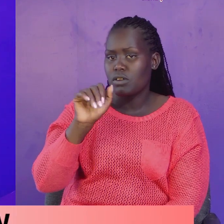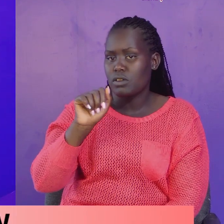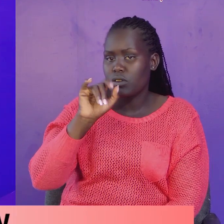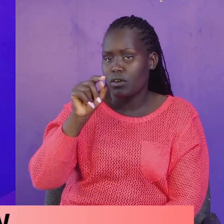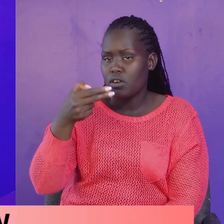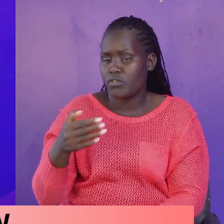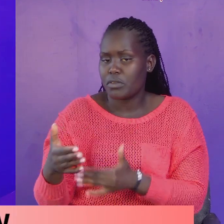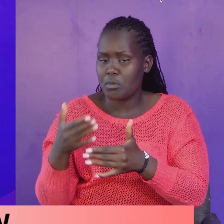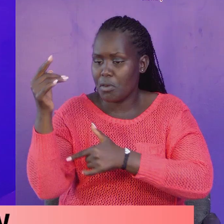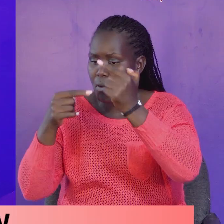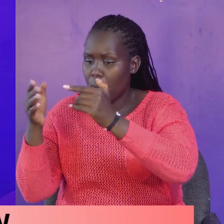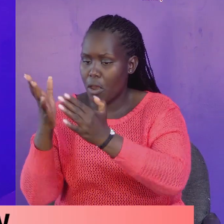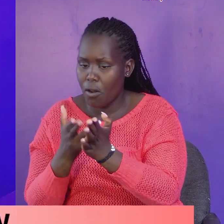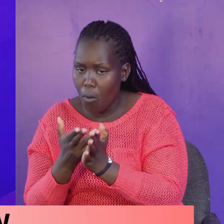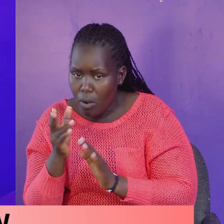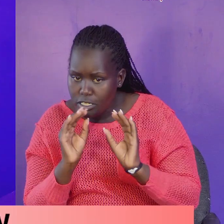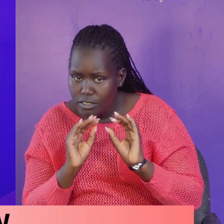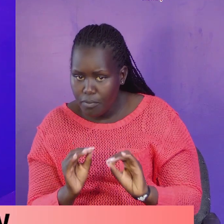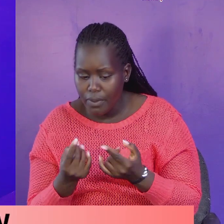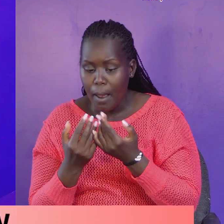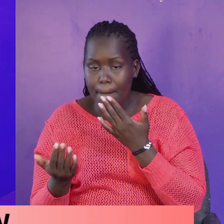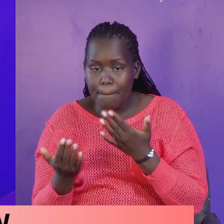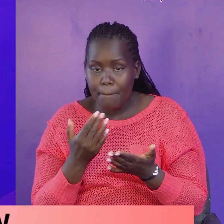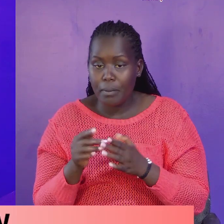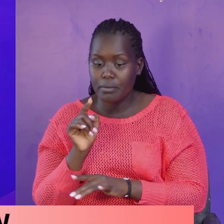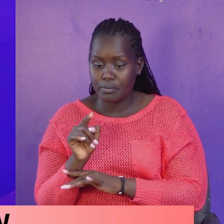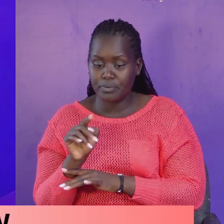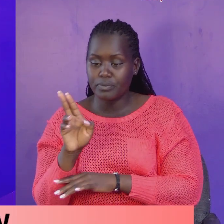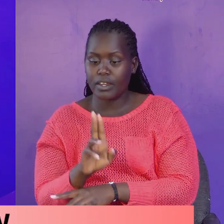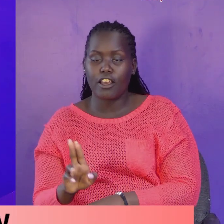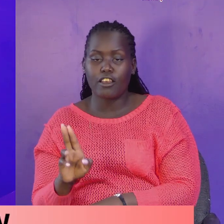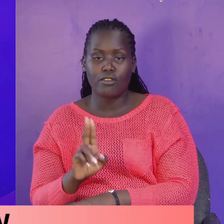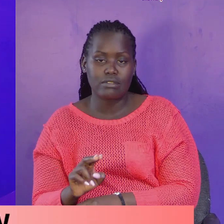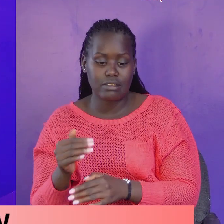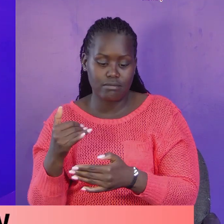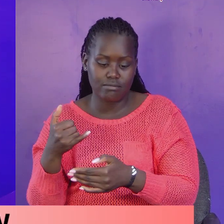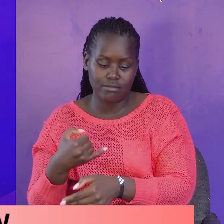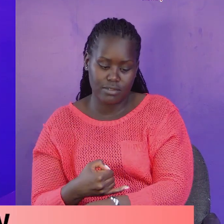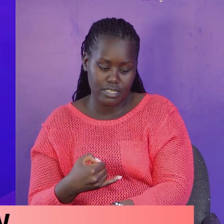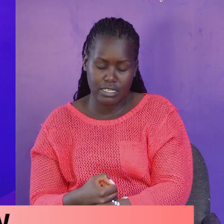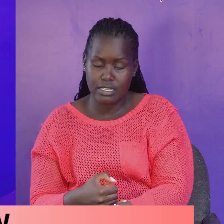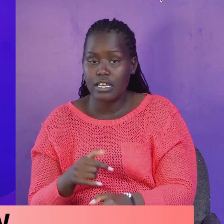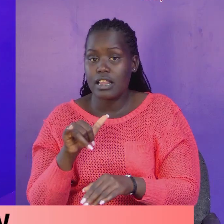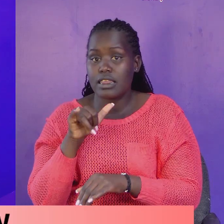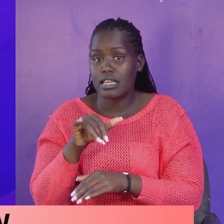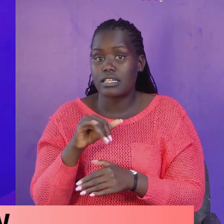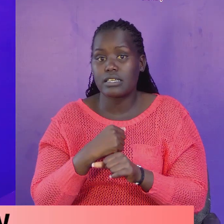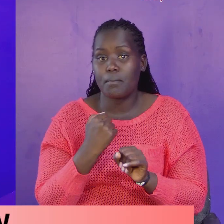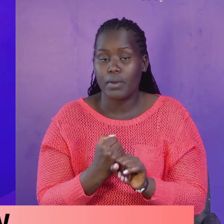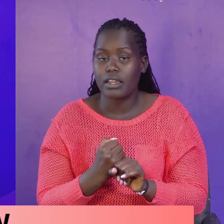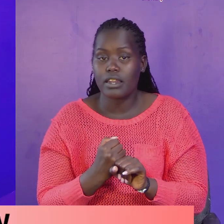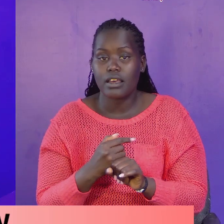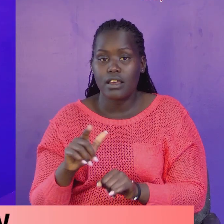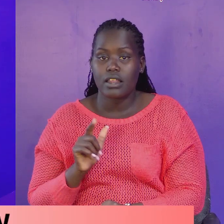it honestly. Yeah. So maybe she's using some drug. So that's what made that lady allege that Faith Kipyegon